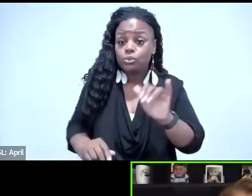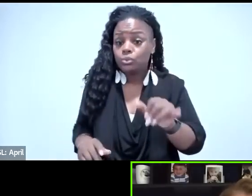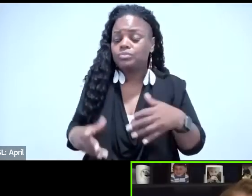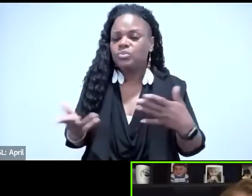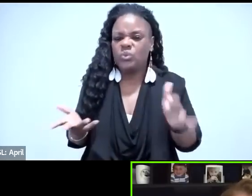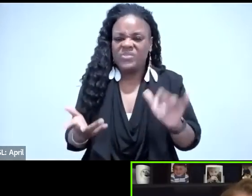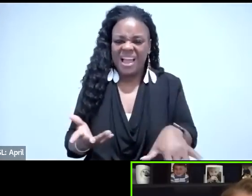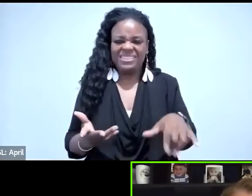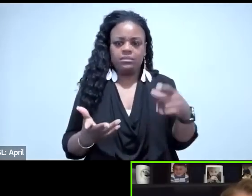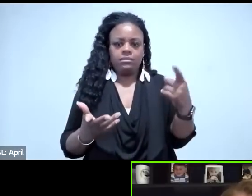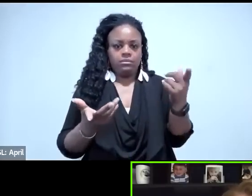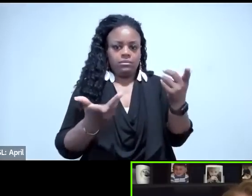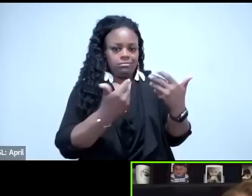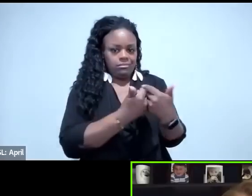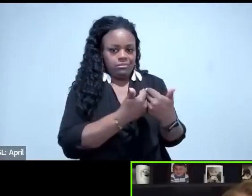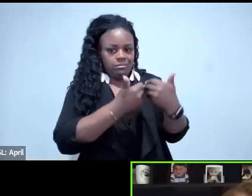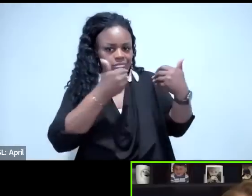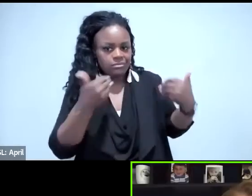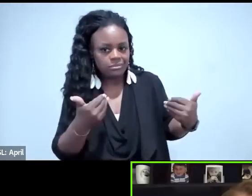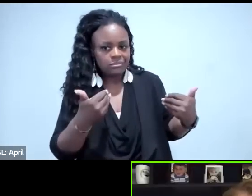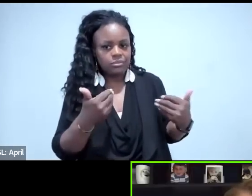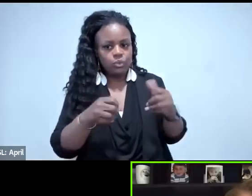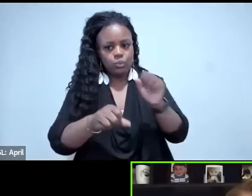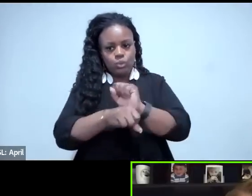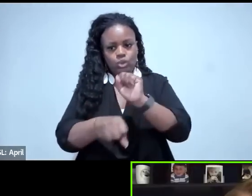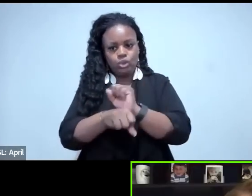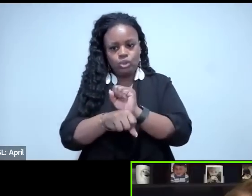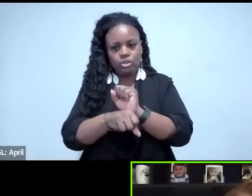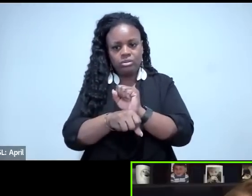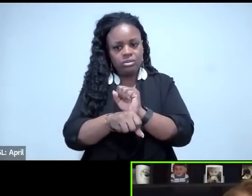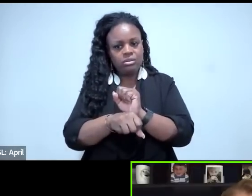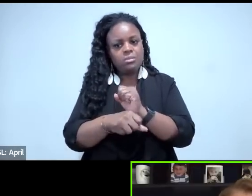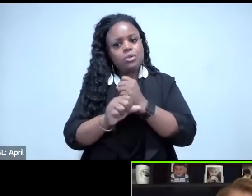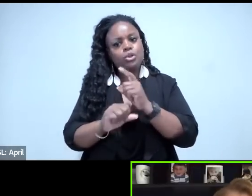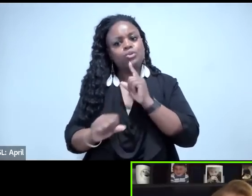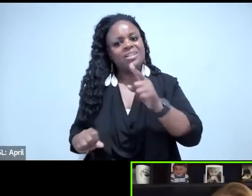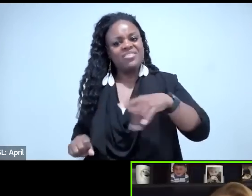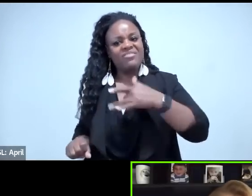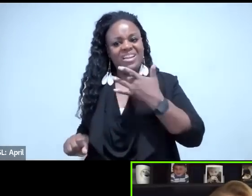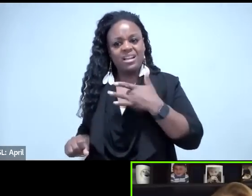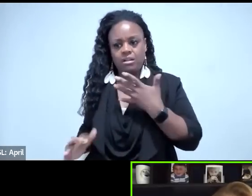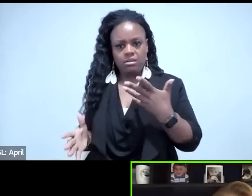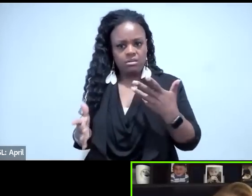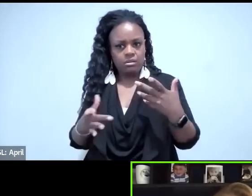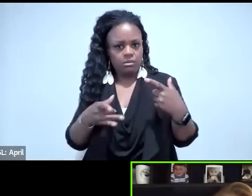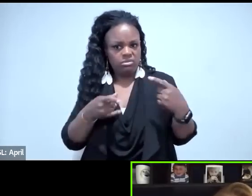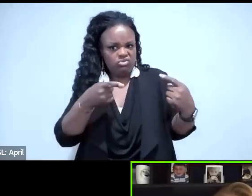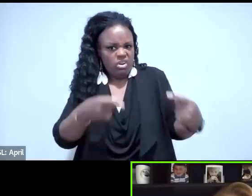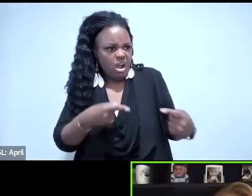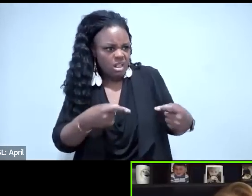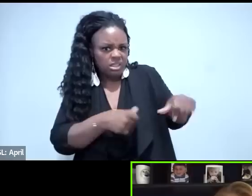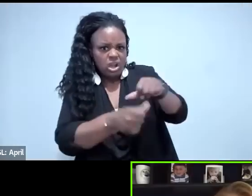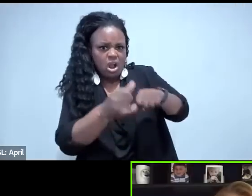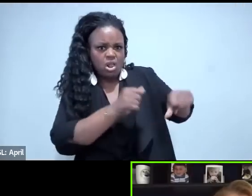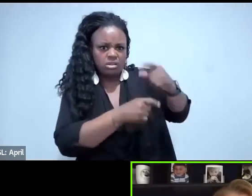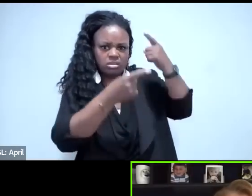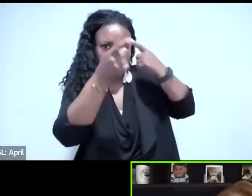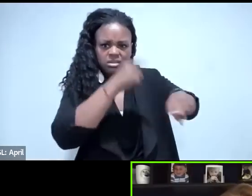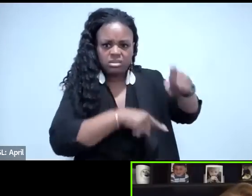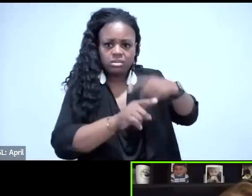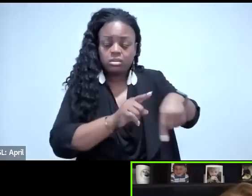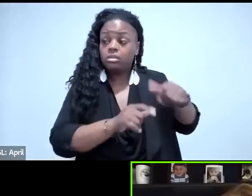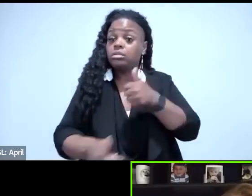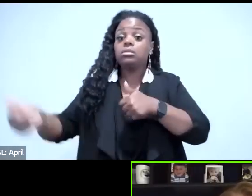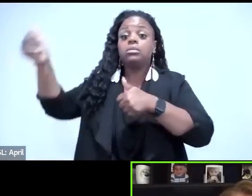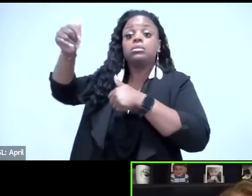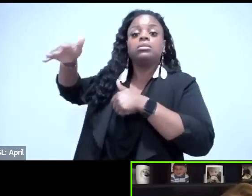competition with each other, rather than understanding that social justice is directly tied to economic justice. So